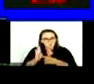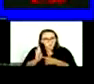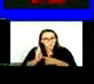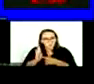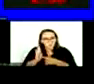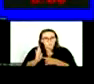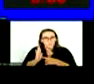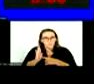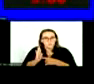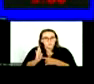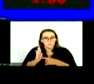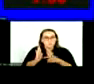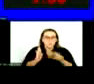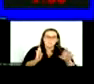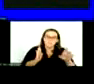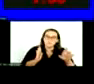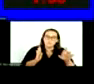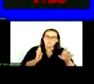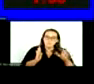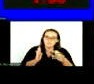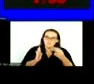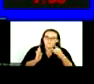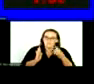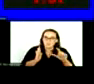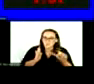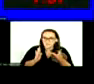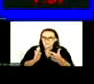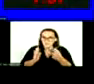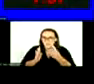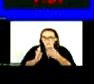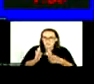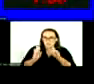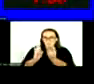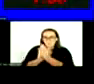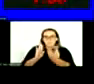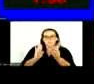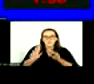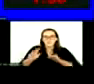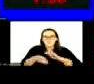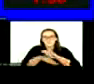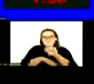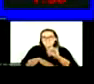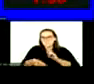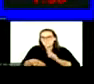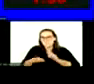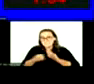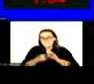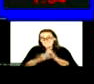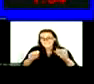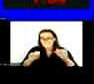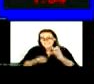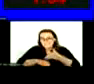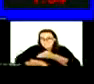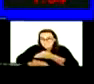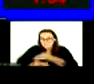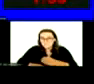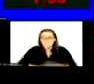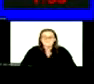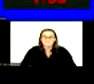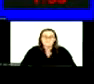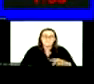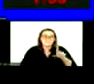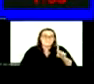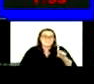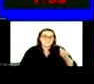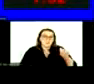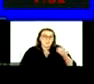on red prohibitions would have effects on safety. I would just point out that DDOT itself